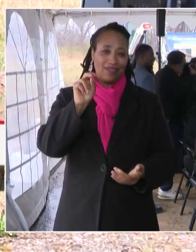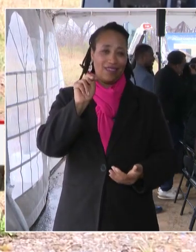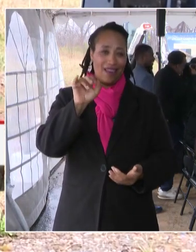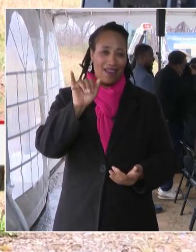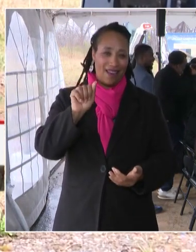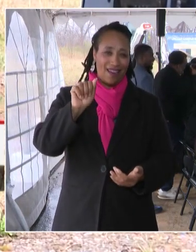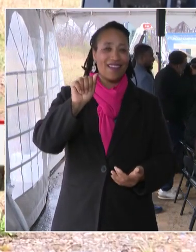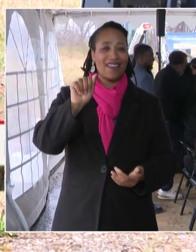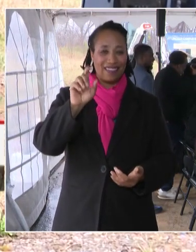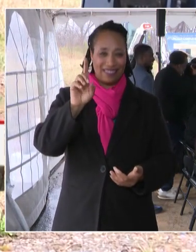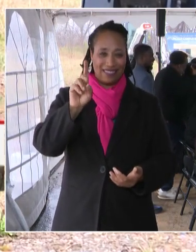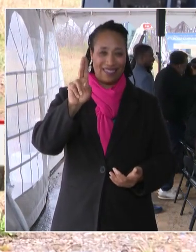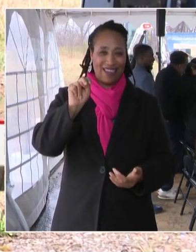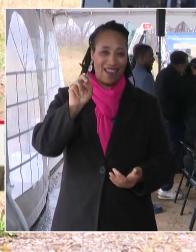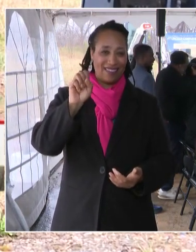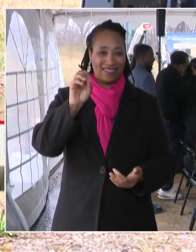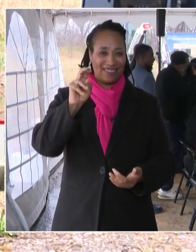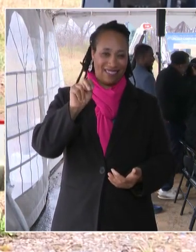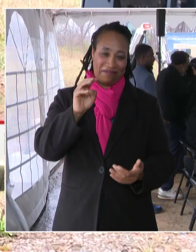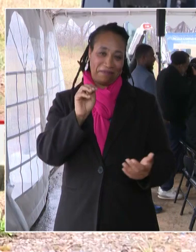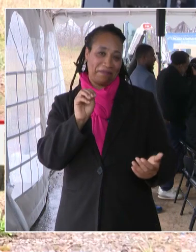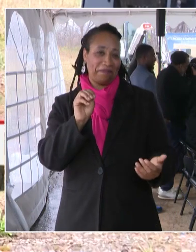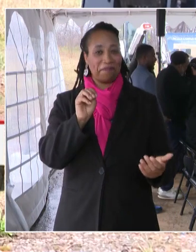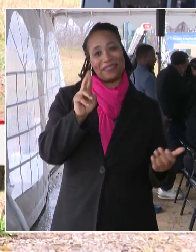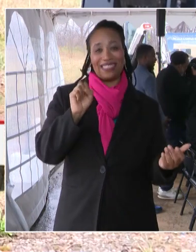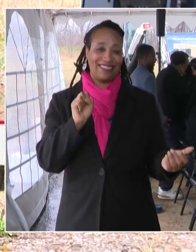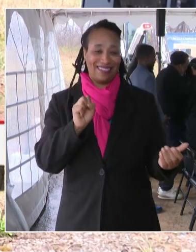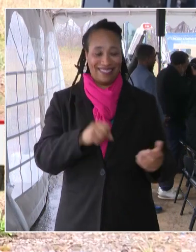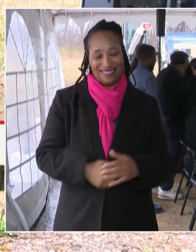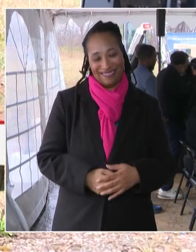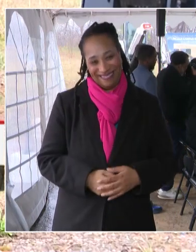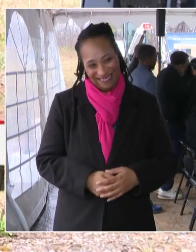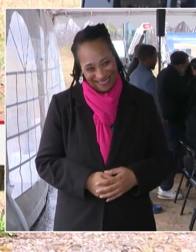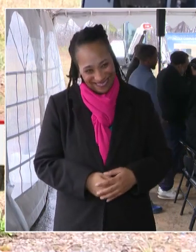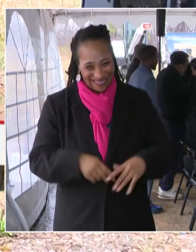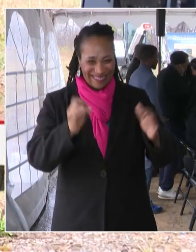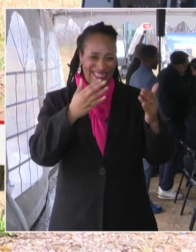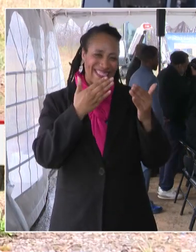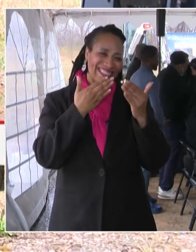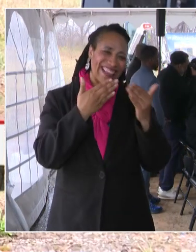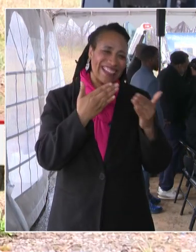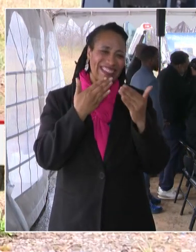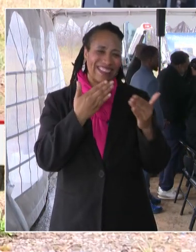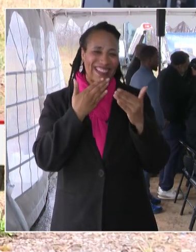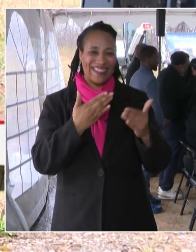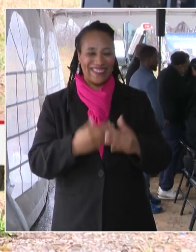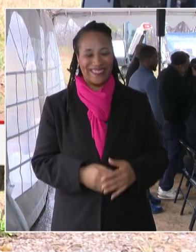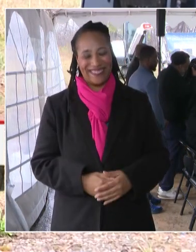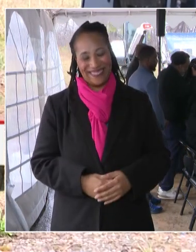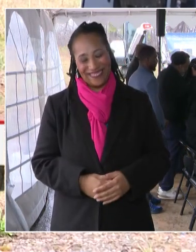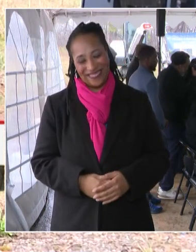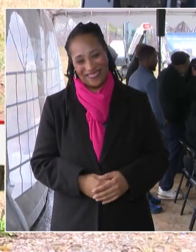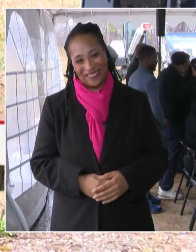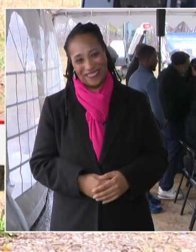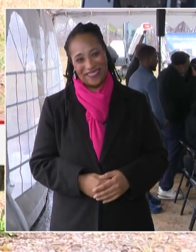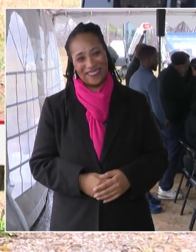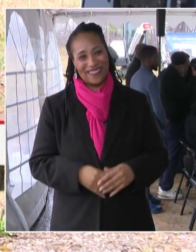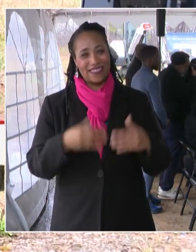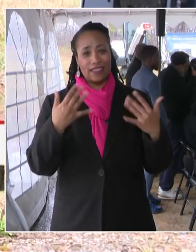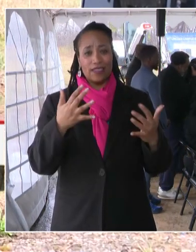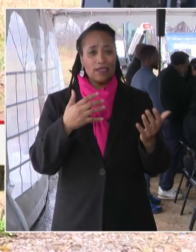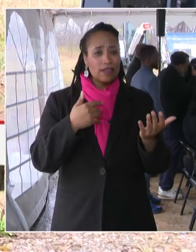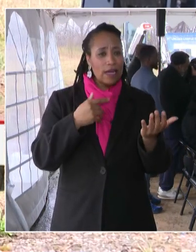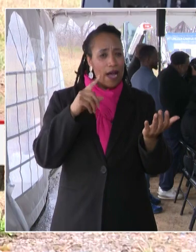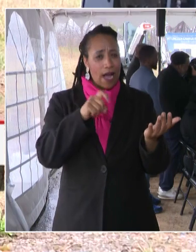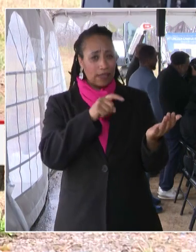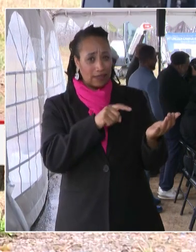And as I was thinking about this project, and I asked McDuffie, because, you know, he'd been around a long time now. So